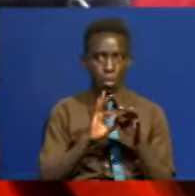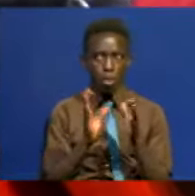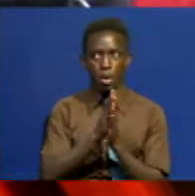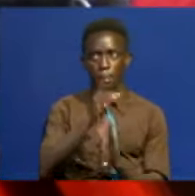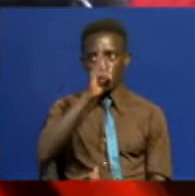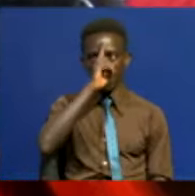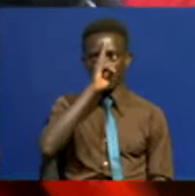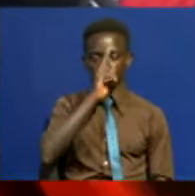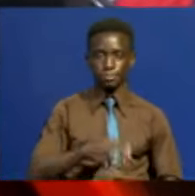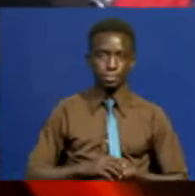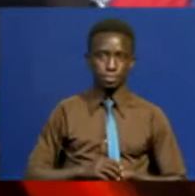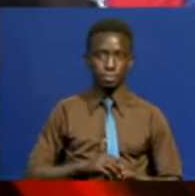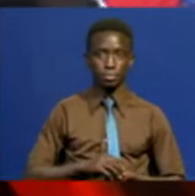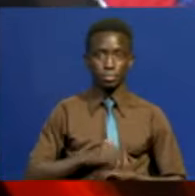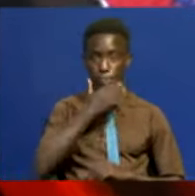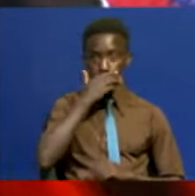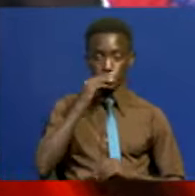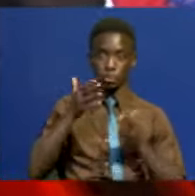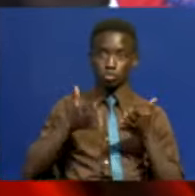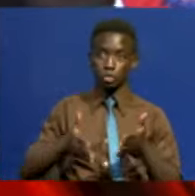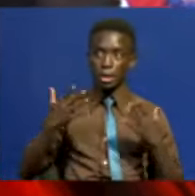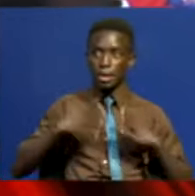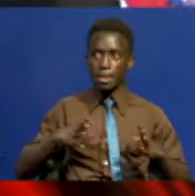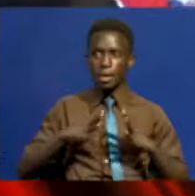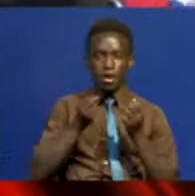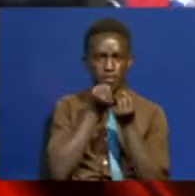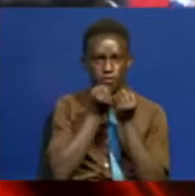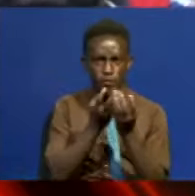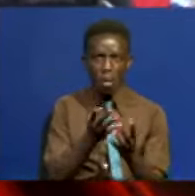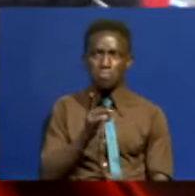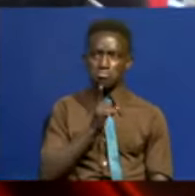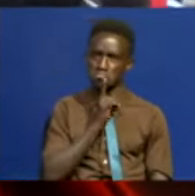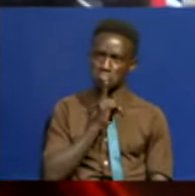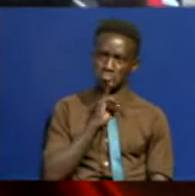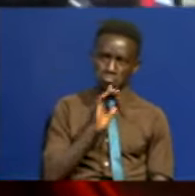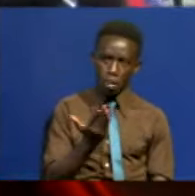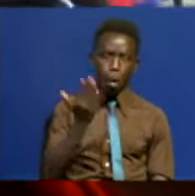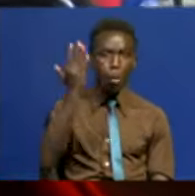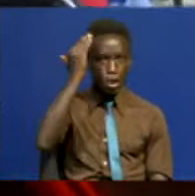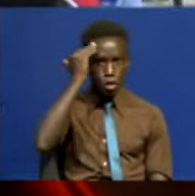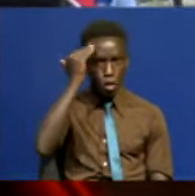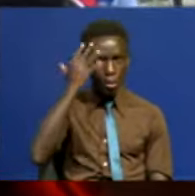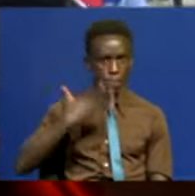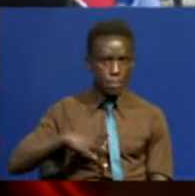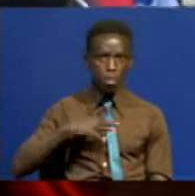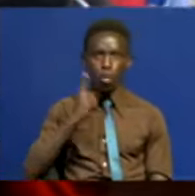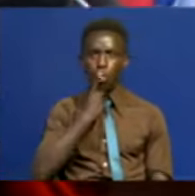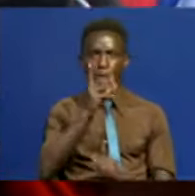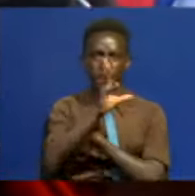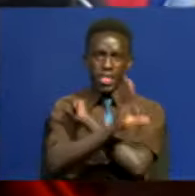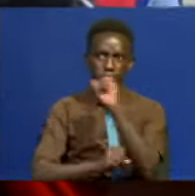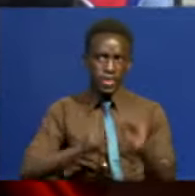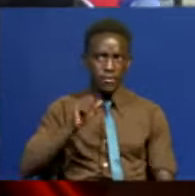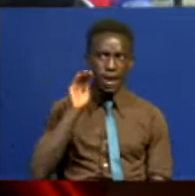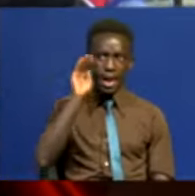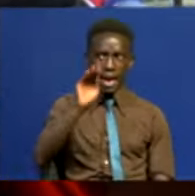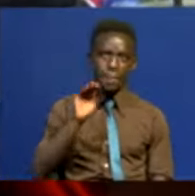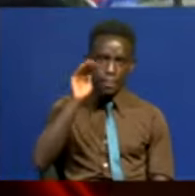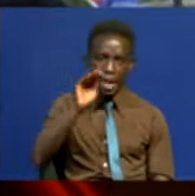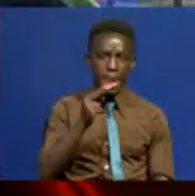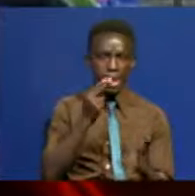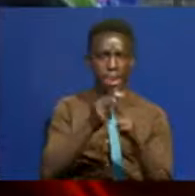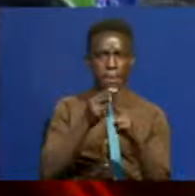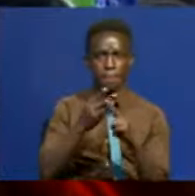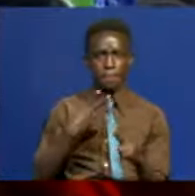Hapa leo watu wamepeana habari, wamesema kwamba wanajua watu ambaye waliiba hizo ngamia, watu majina wanane